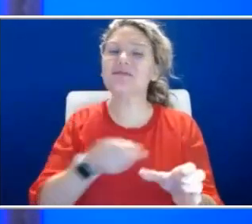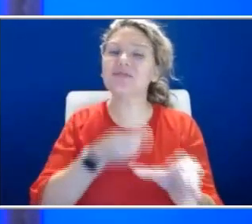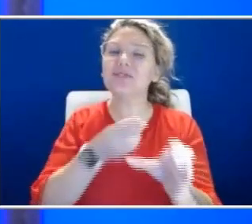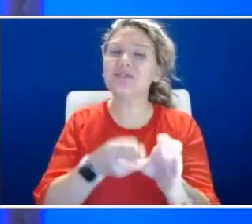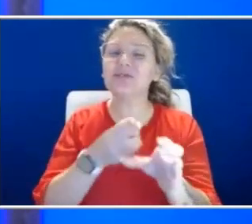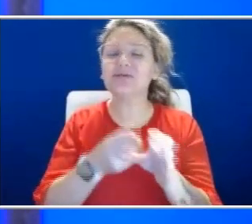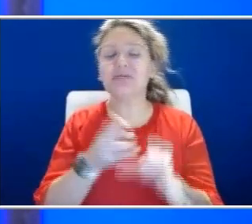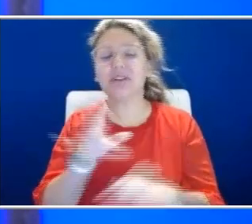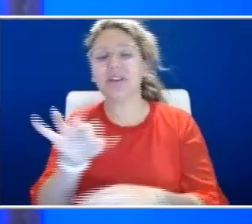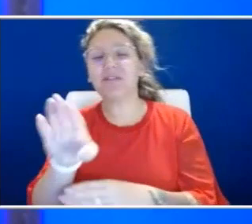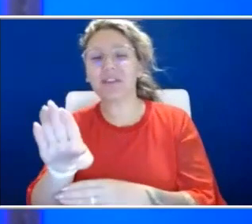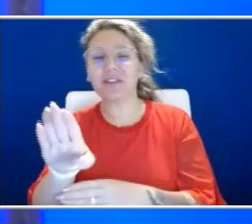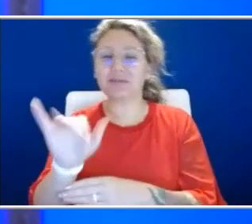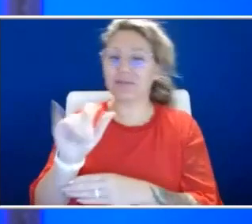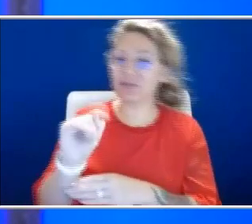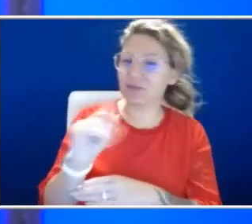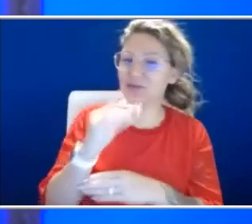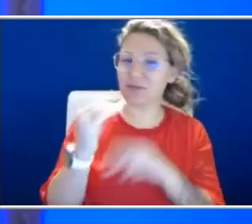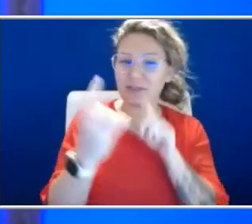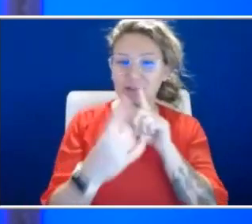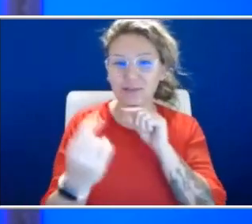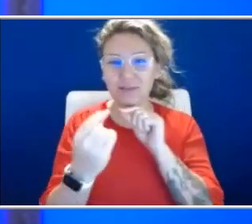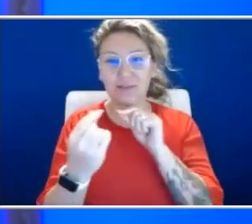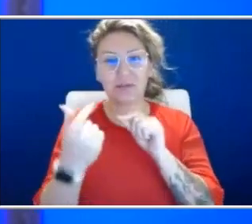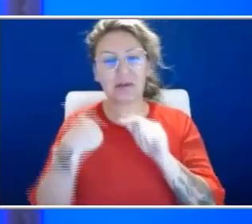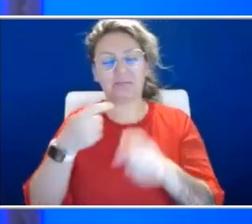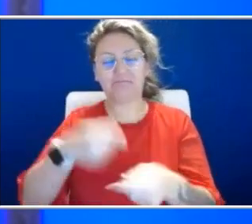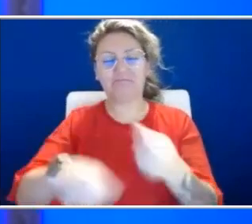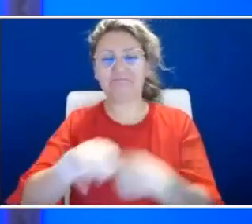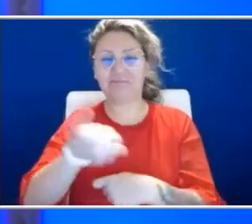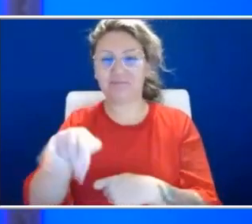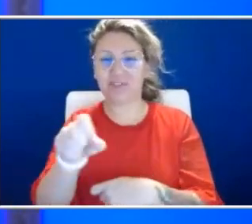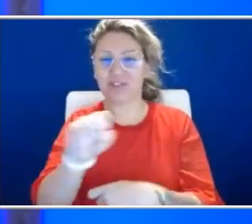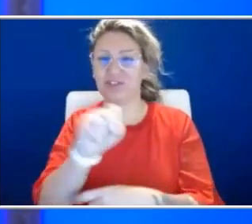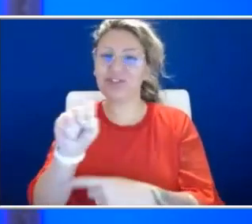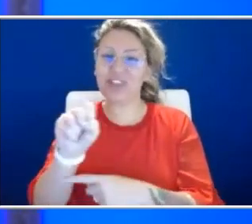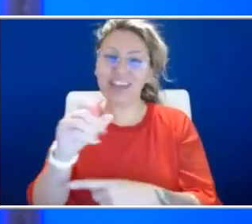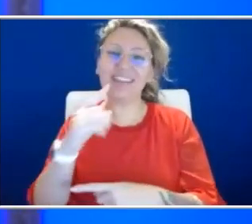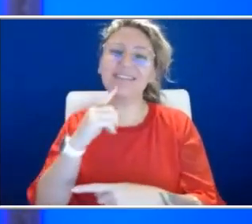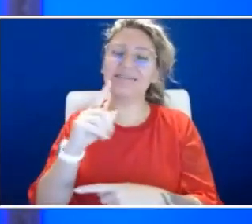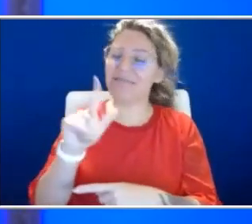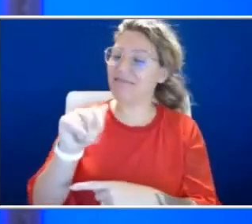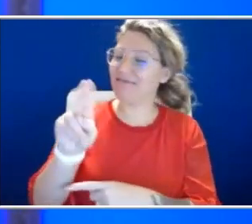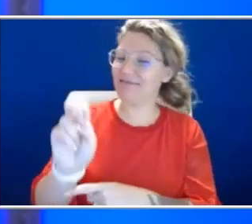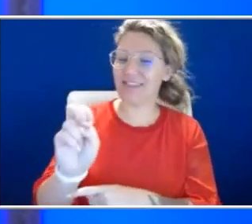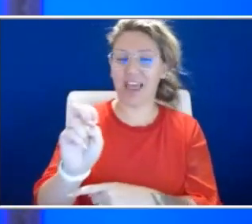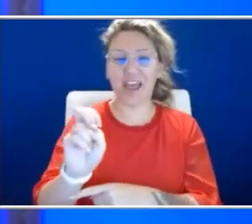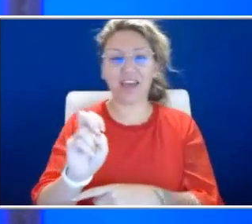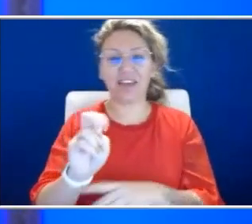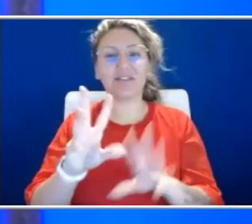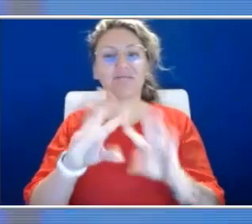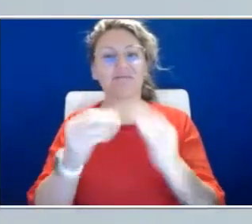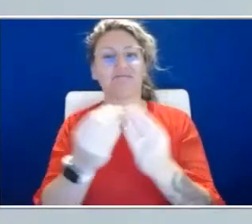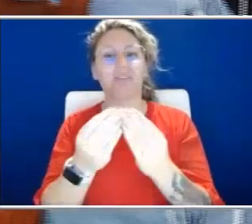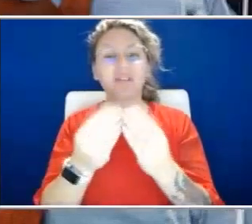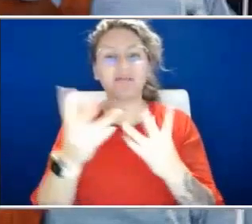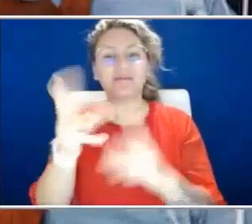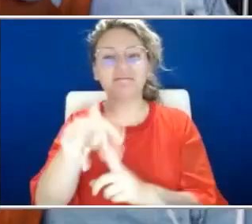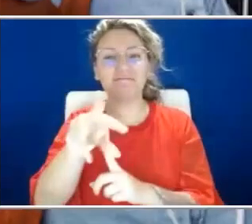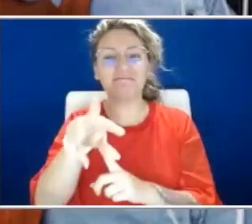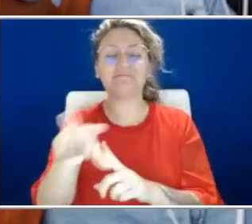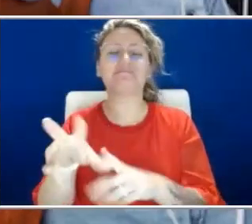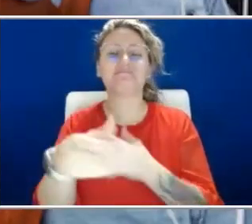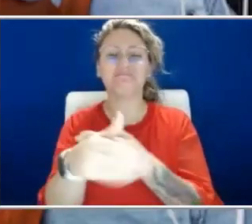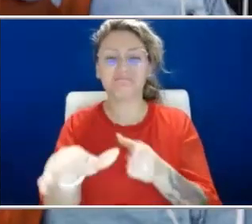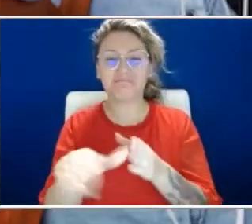off today. I'm in for her. We're live at the Dolph C. Simons Jr. Family Broadcast Studio. And we know you have questions for our doctors. They are ready